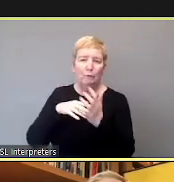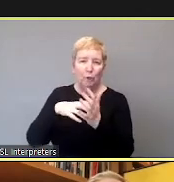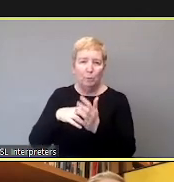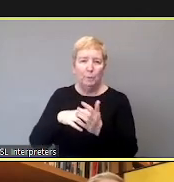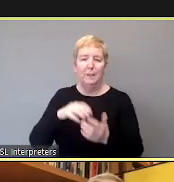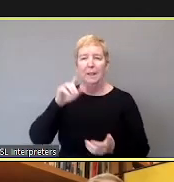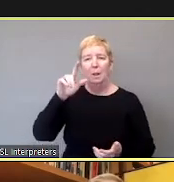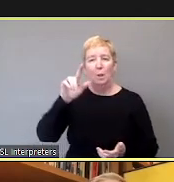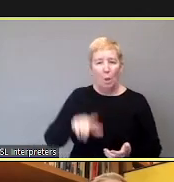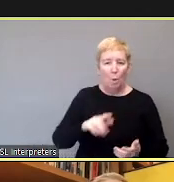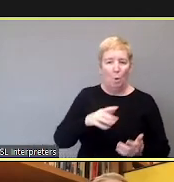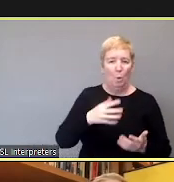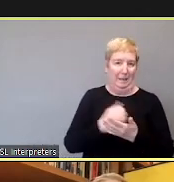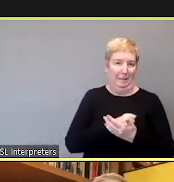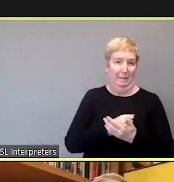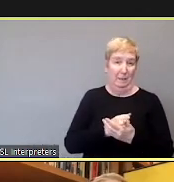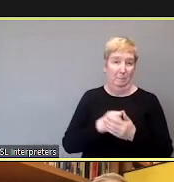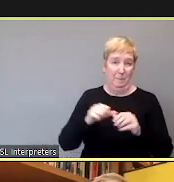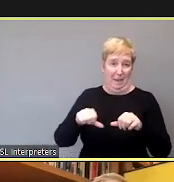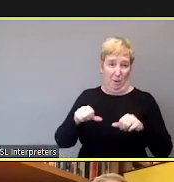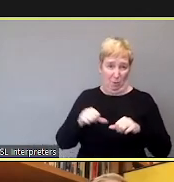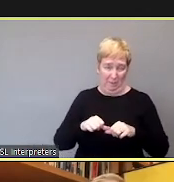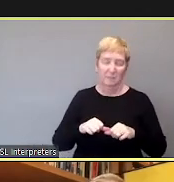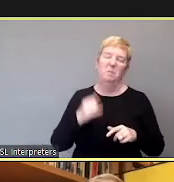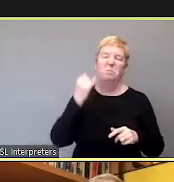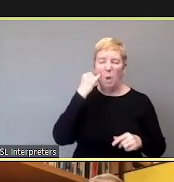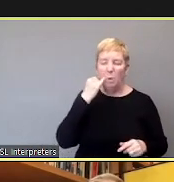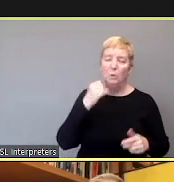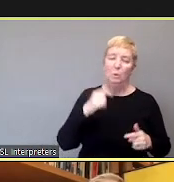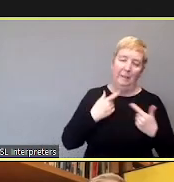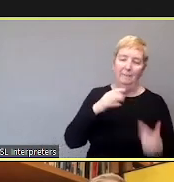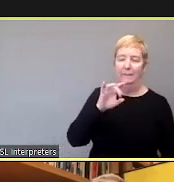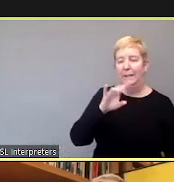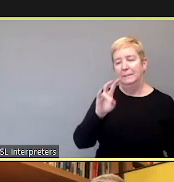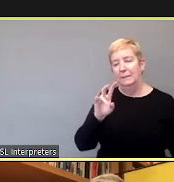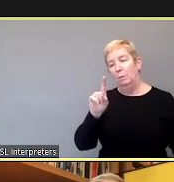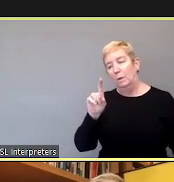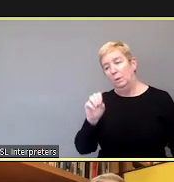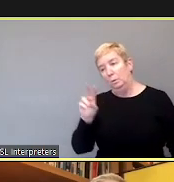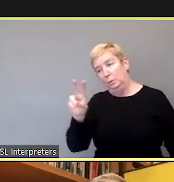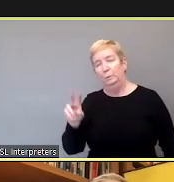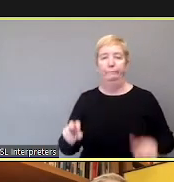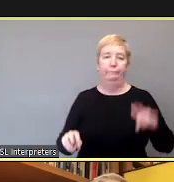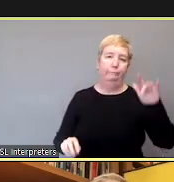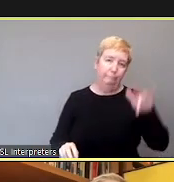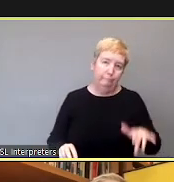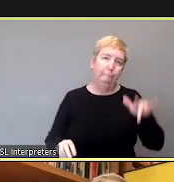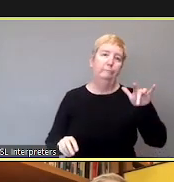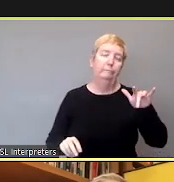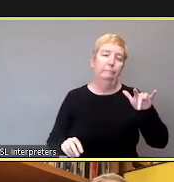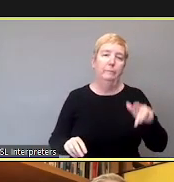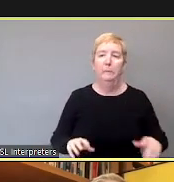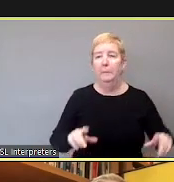pick one up. You live in 87102, you click here, and